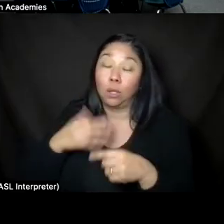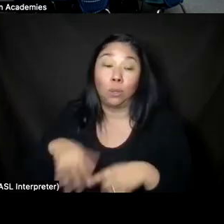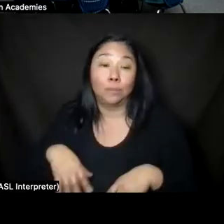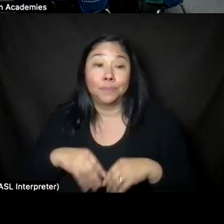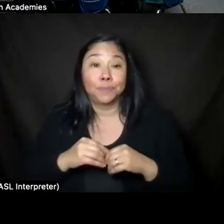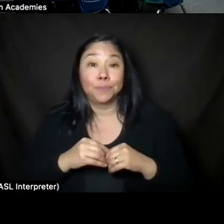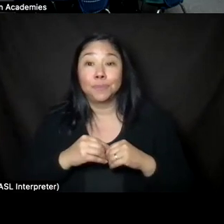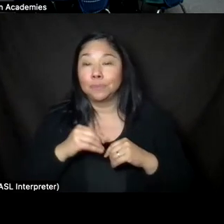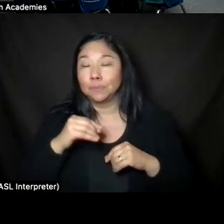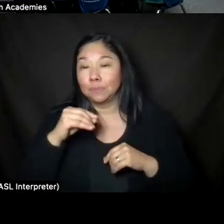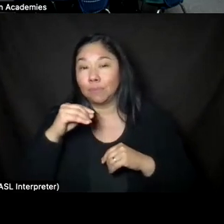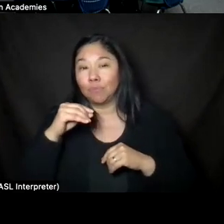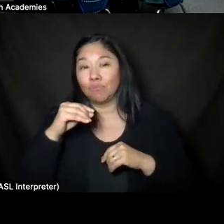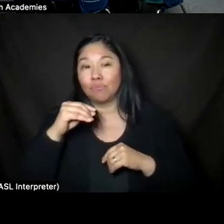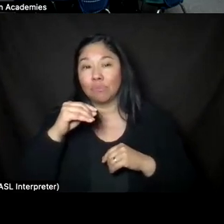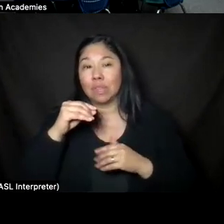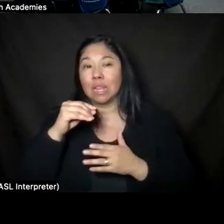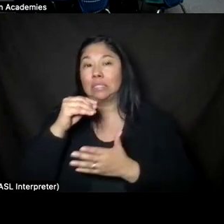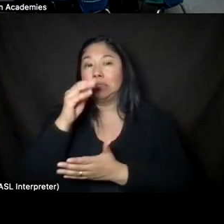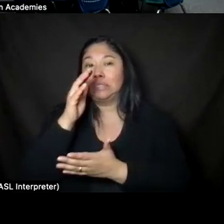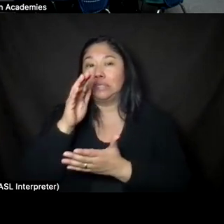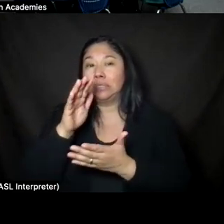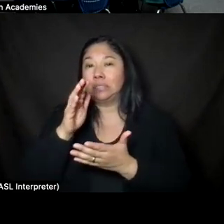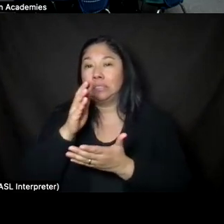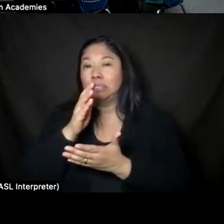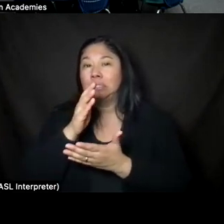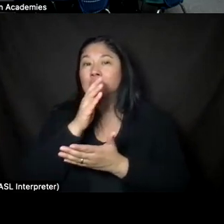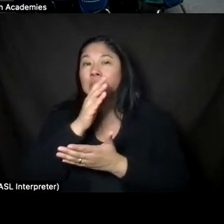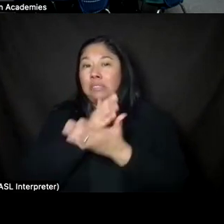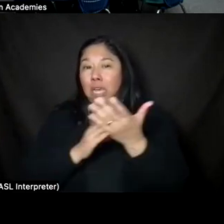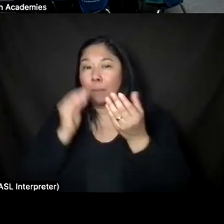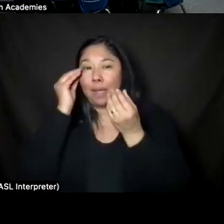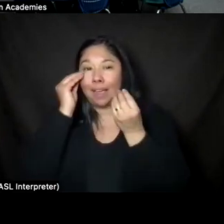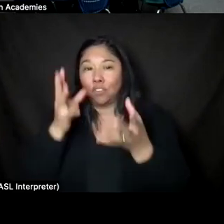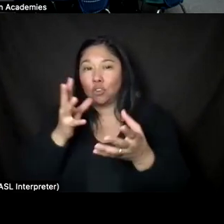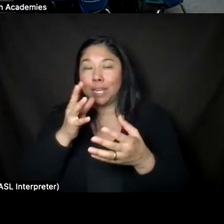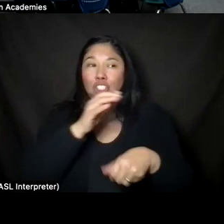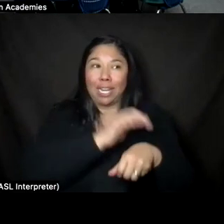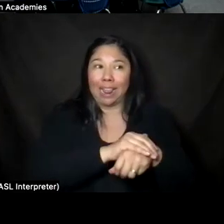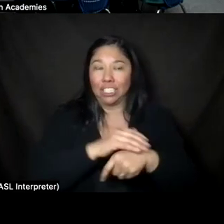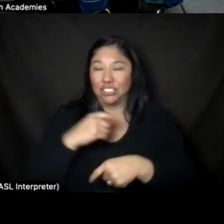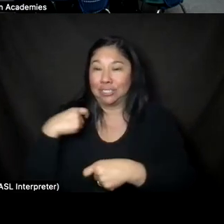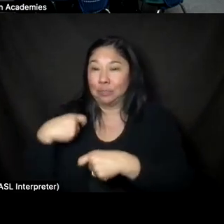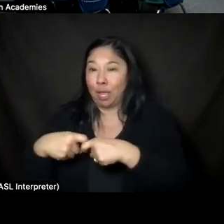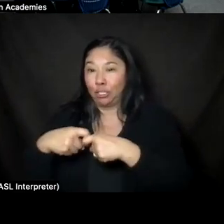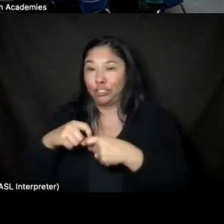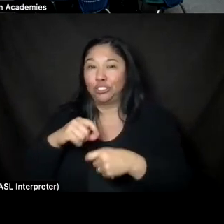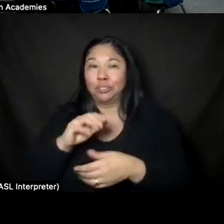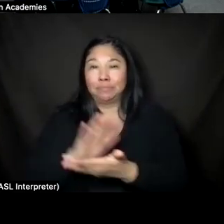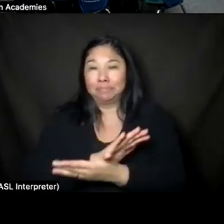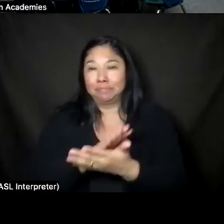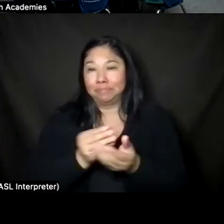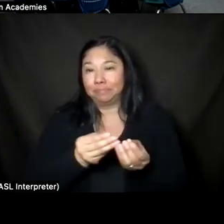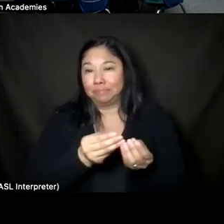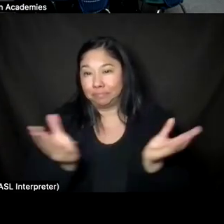There is some in Spanish, not every single thing in Spanish, but a lot of it is English and Spanish too. There are